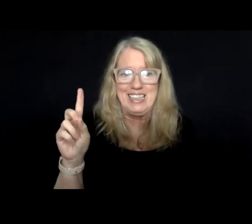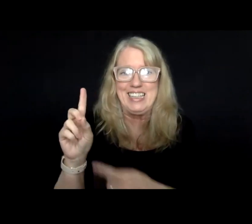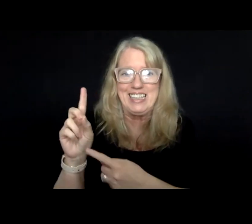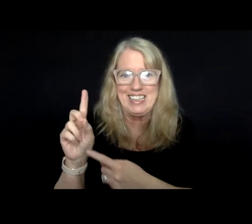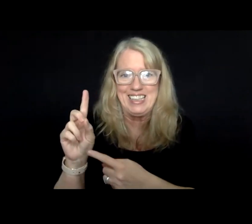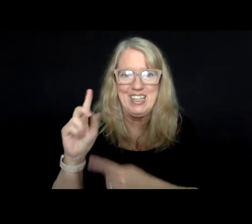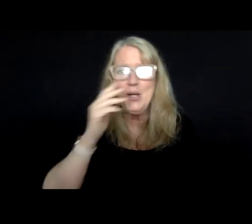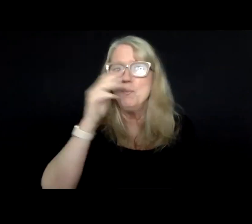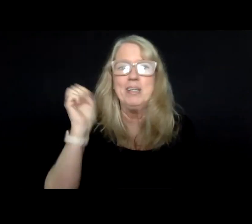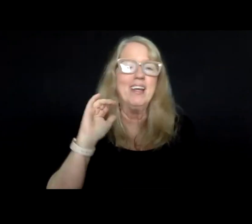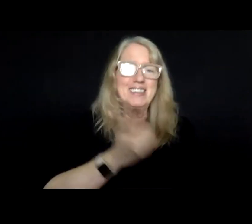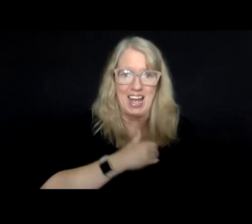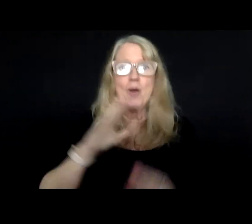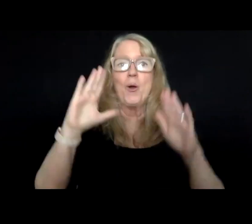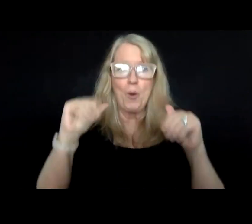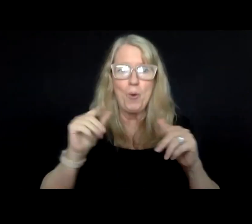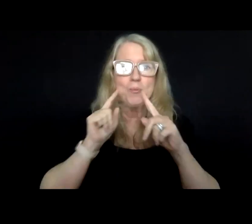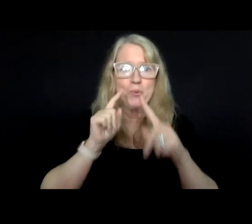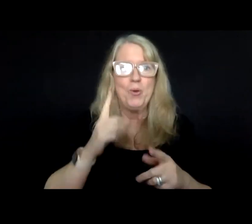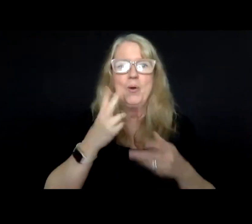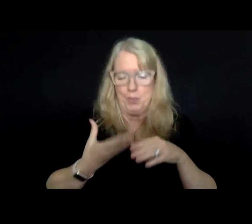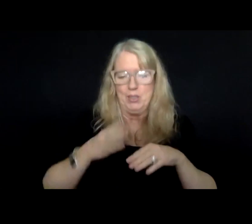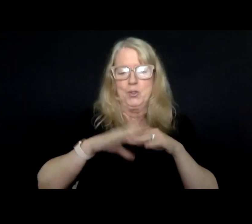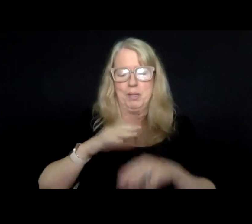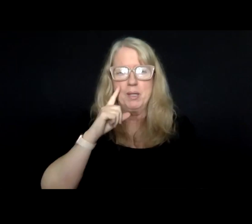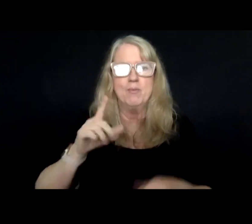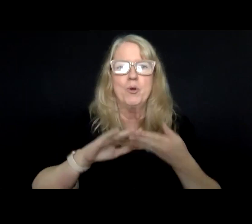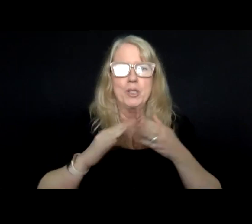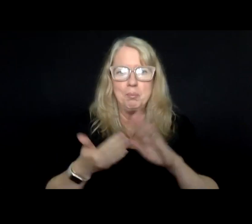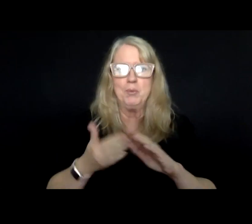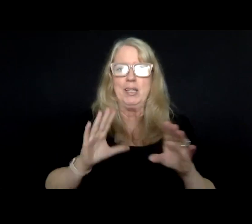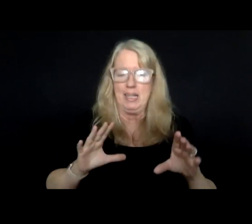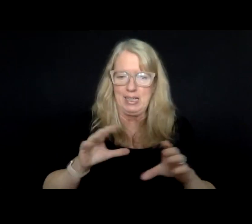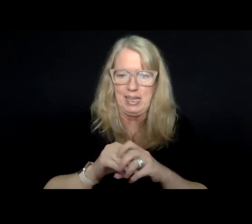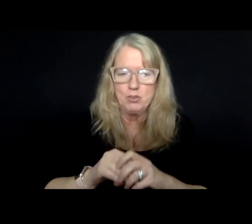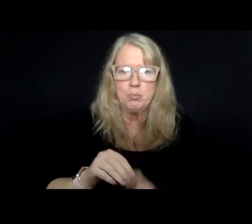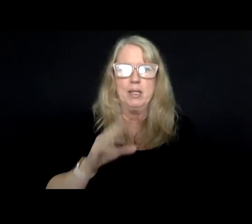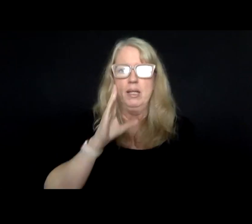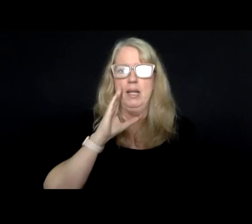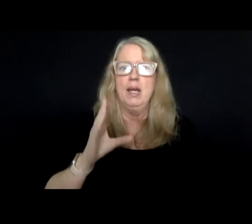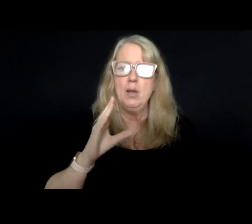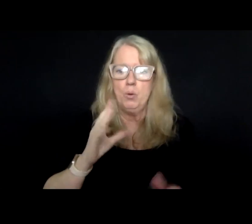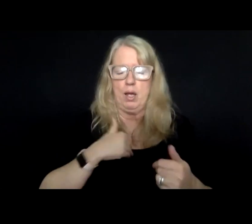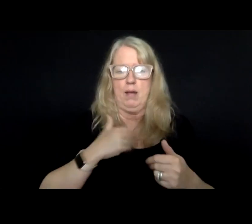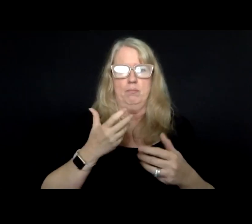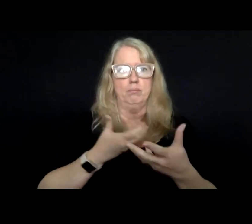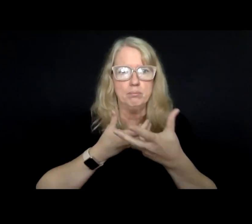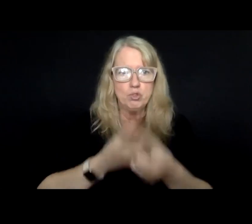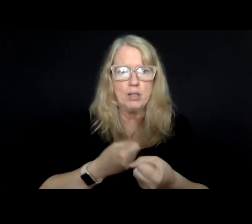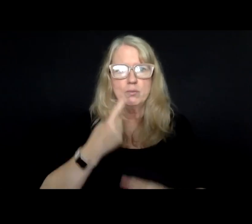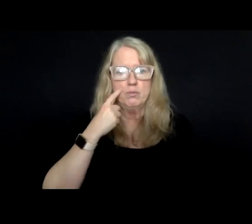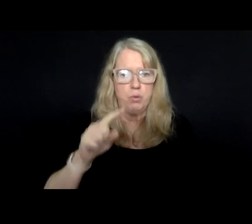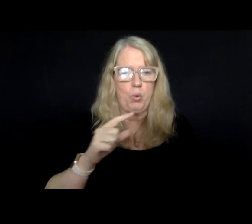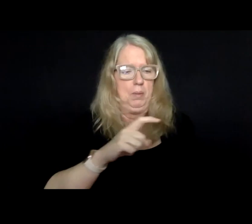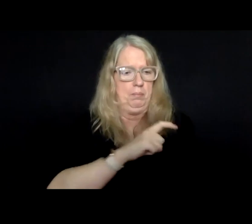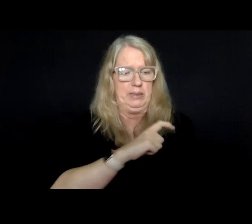our ultimate hope is that we increase in community engagement and that we build back a trust for police to be